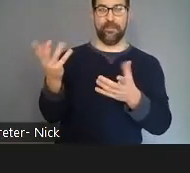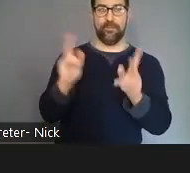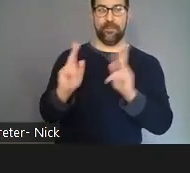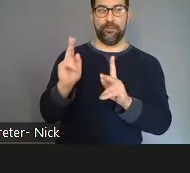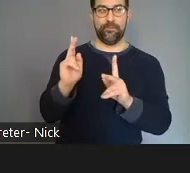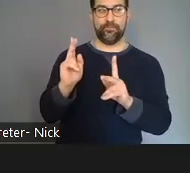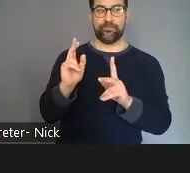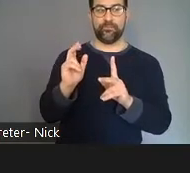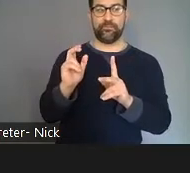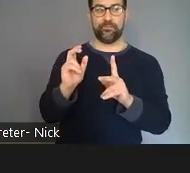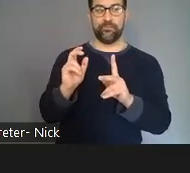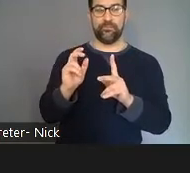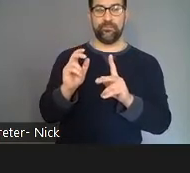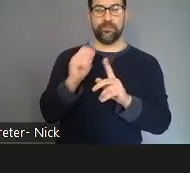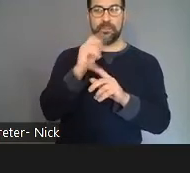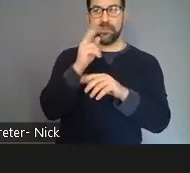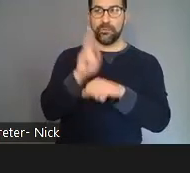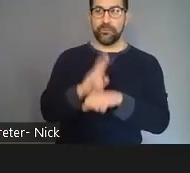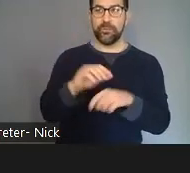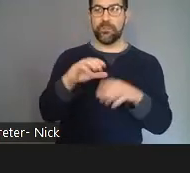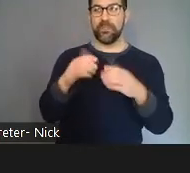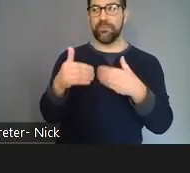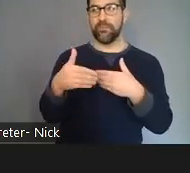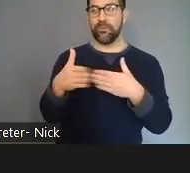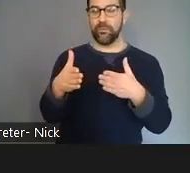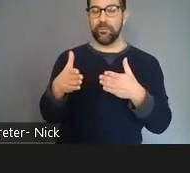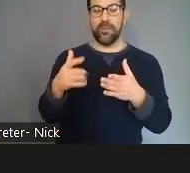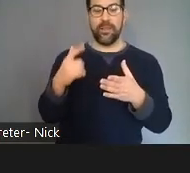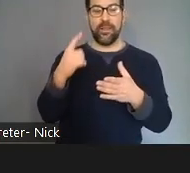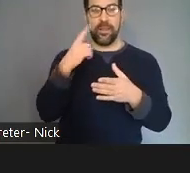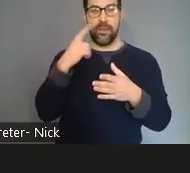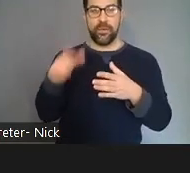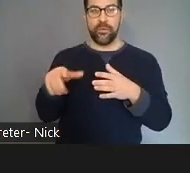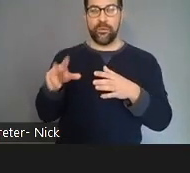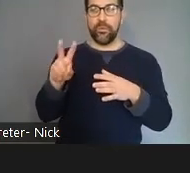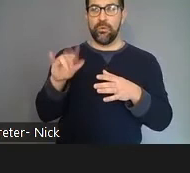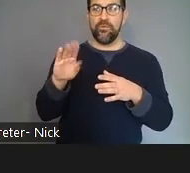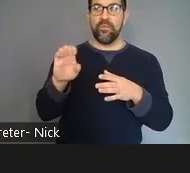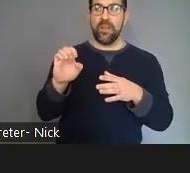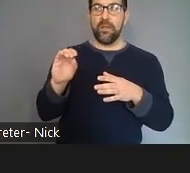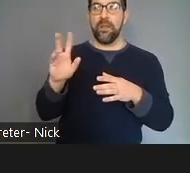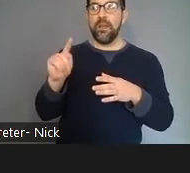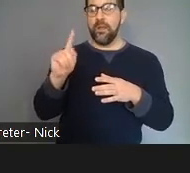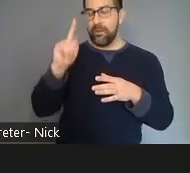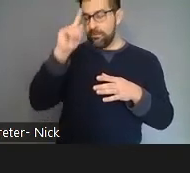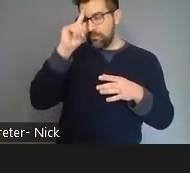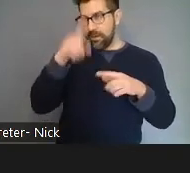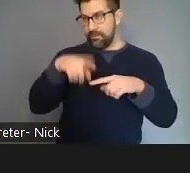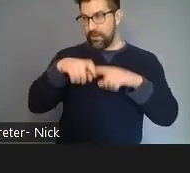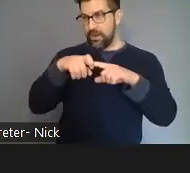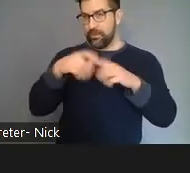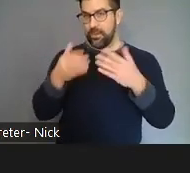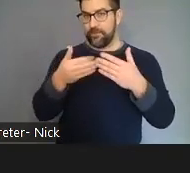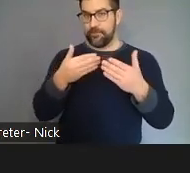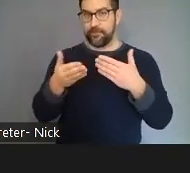being inside in the classroom. And I think we just need to like vibe out, or we need a brain break or whatnot. And so